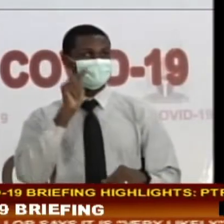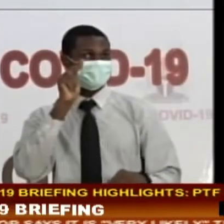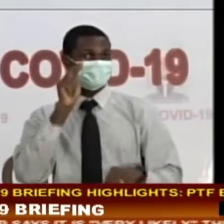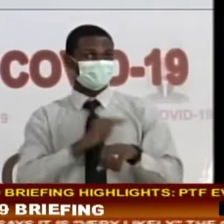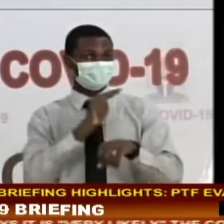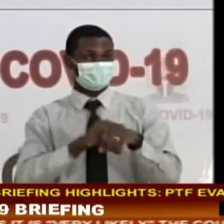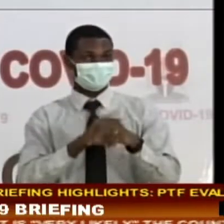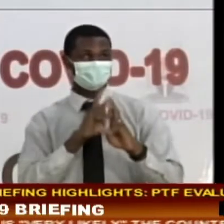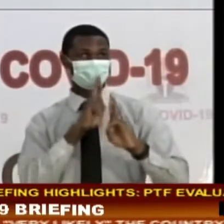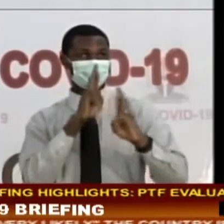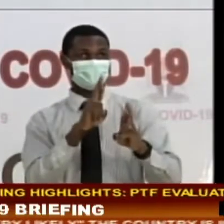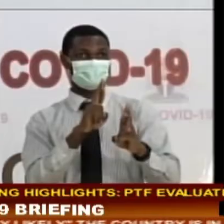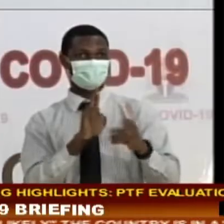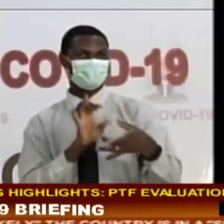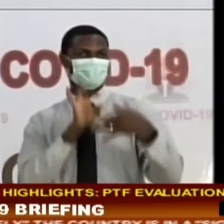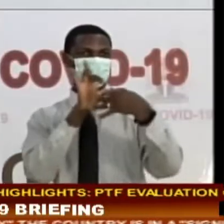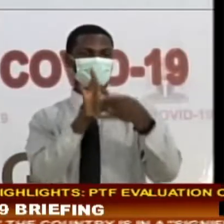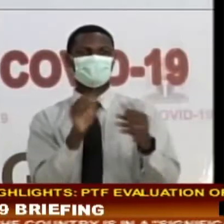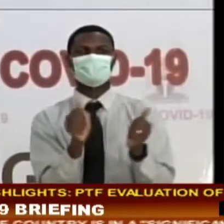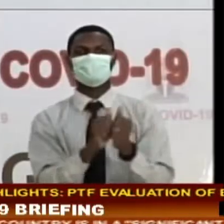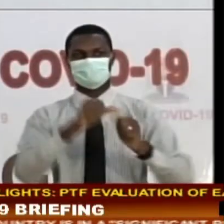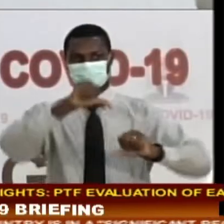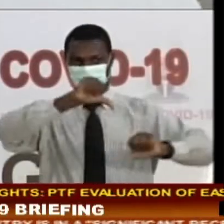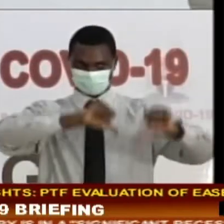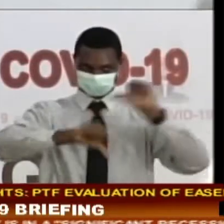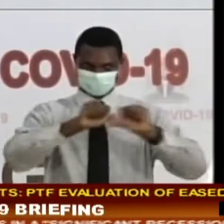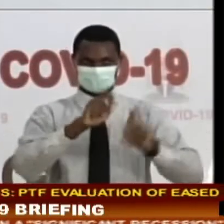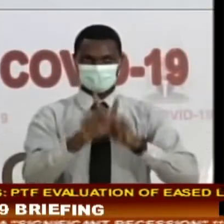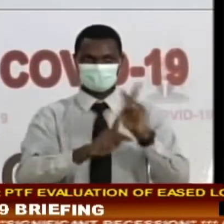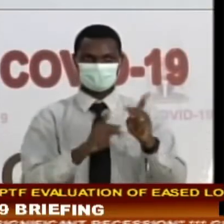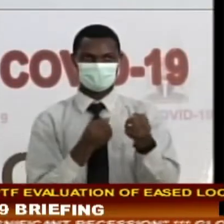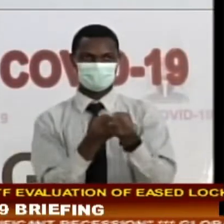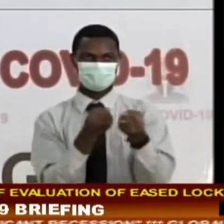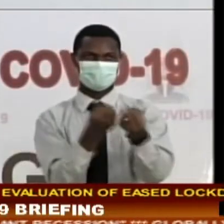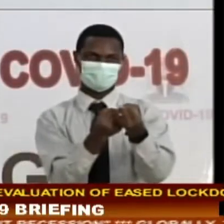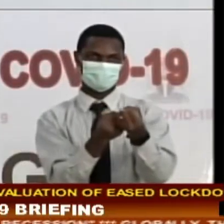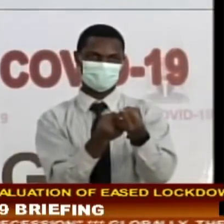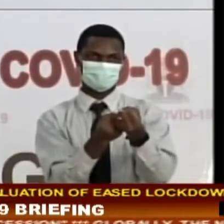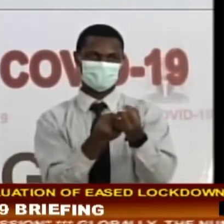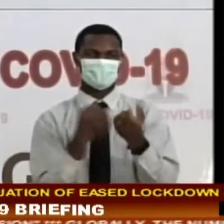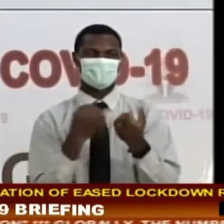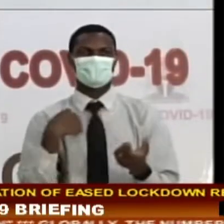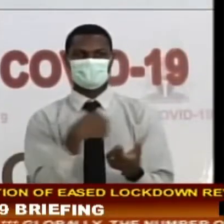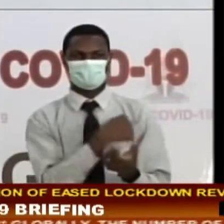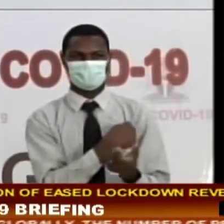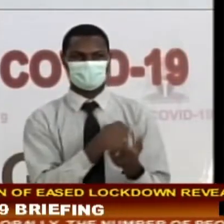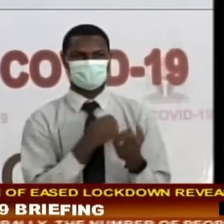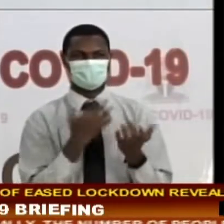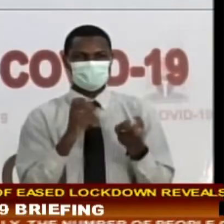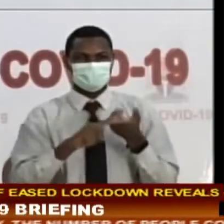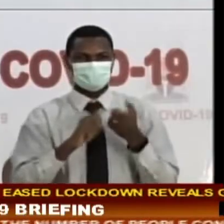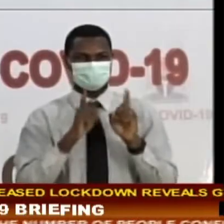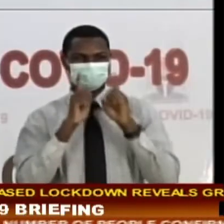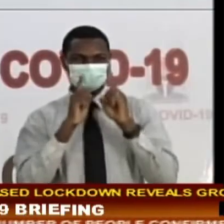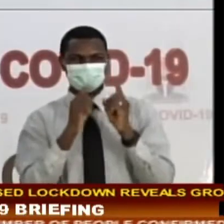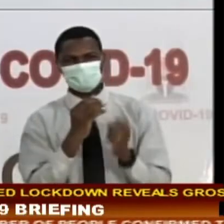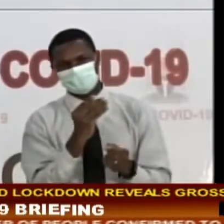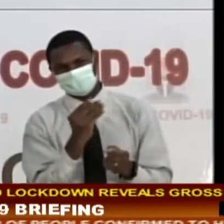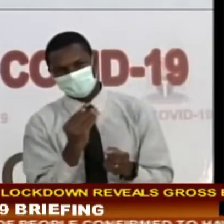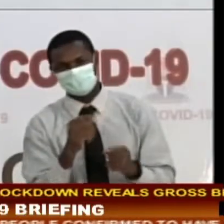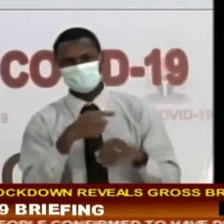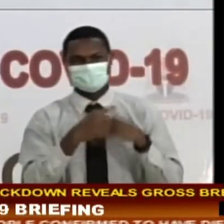and by data so I'd like to um go through a few common misconceptions on covid so that we can